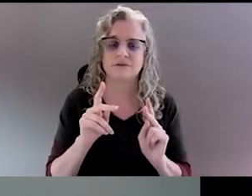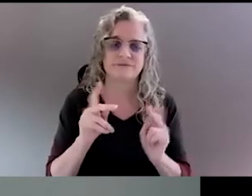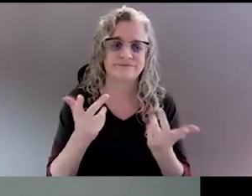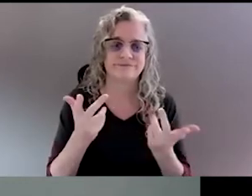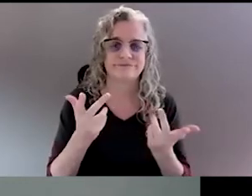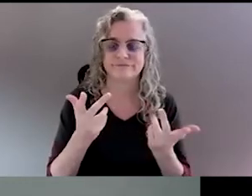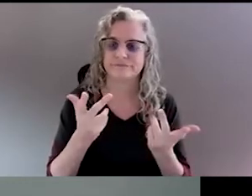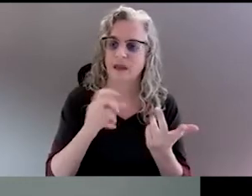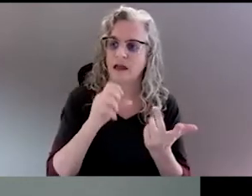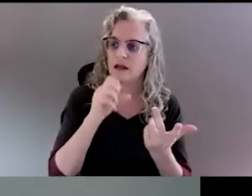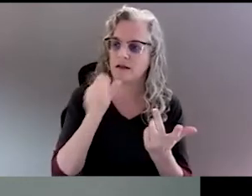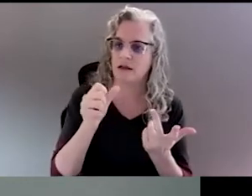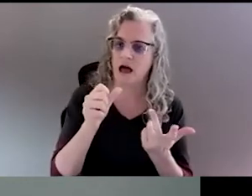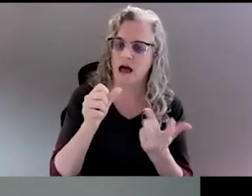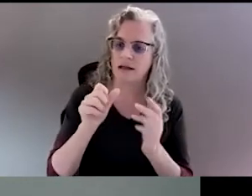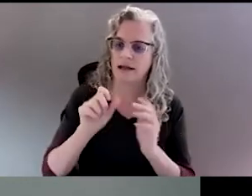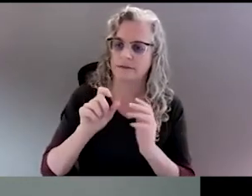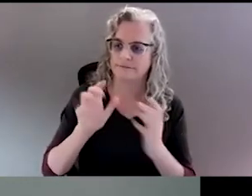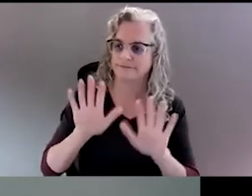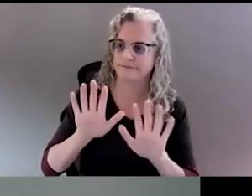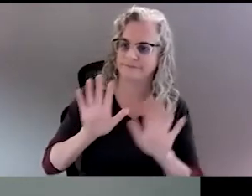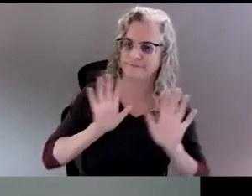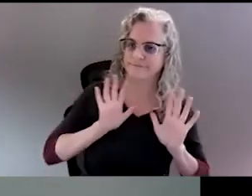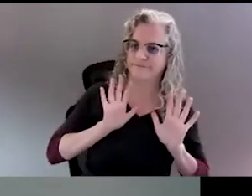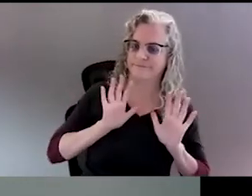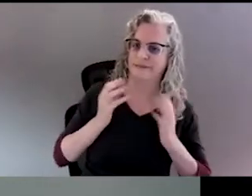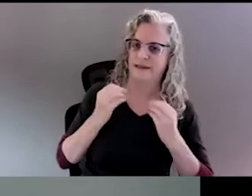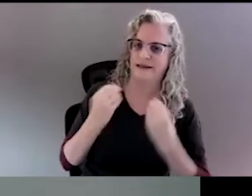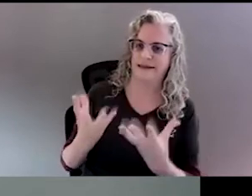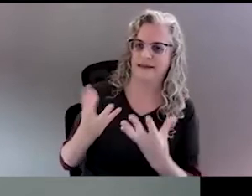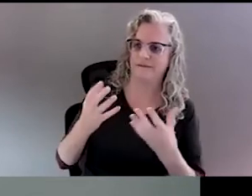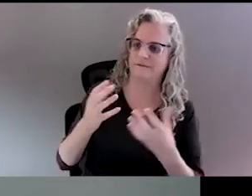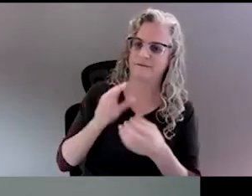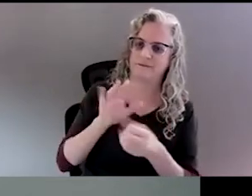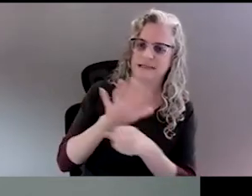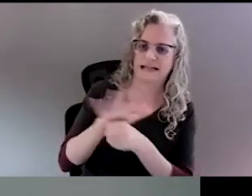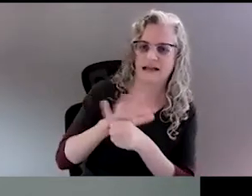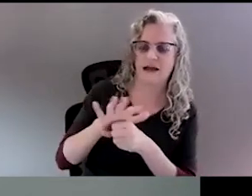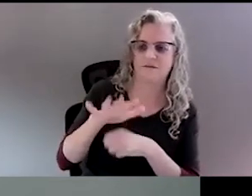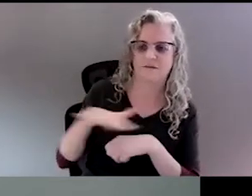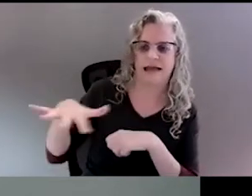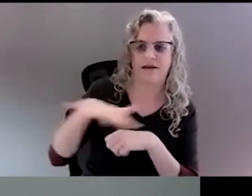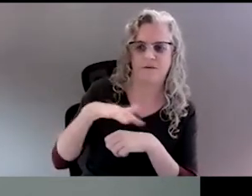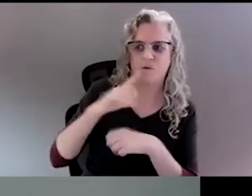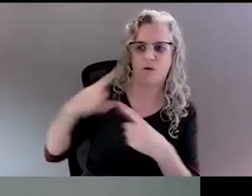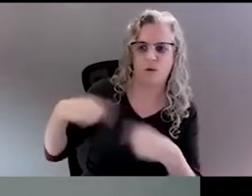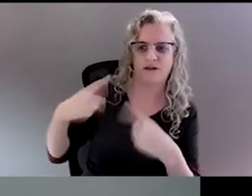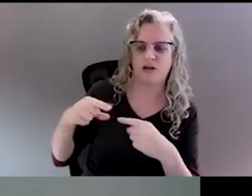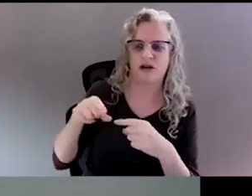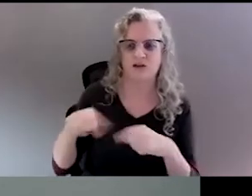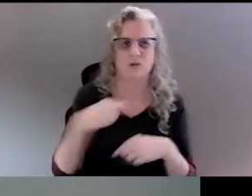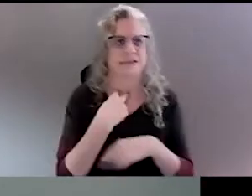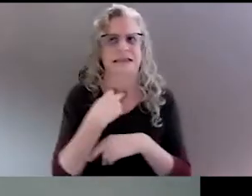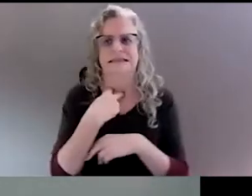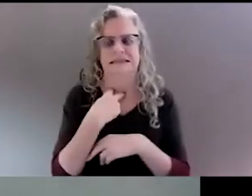wheelchair. So that was an accommodation. So I think at this point, I will stop and give someone else to give a chance to talk about